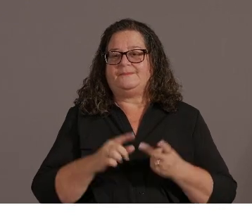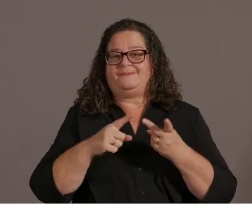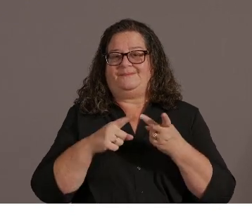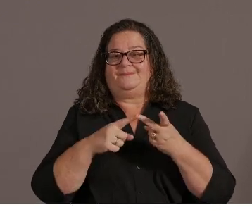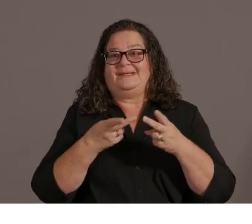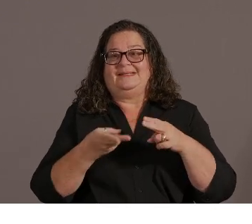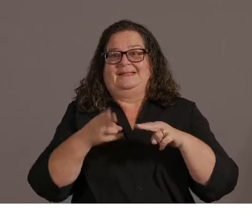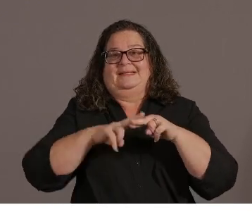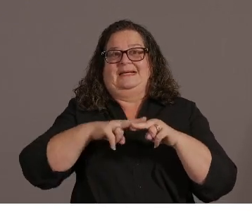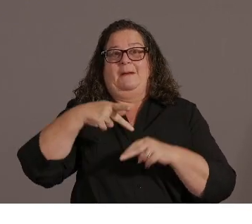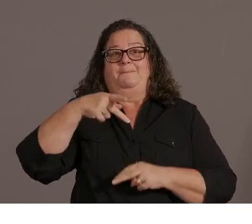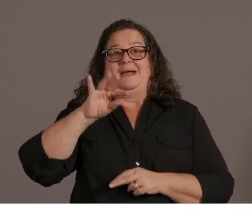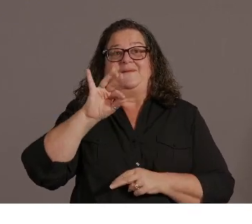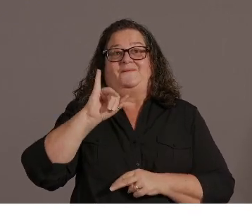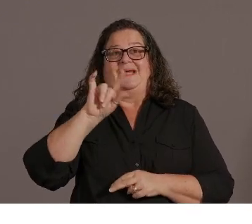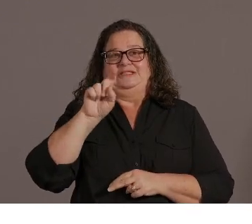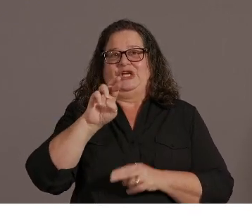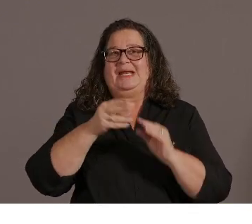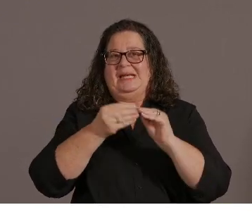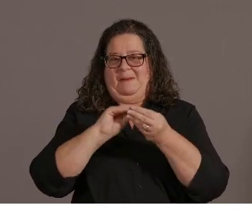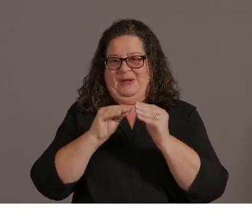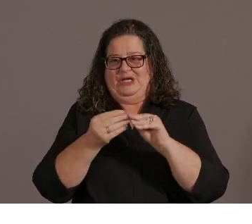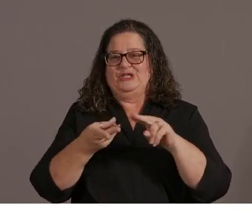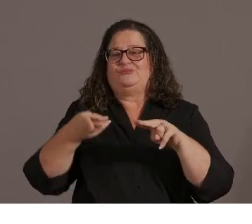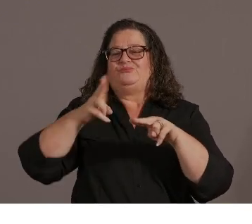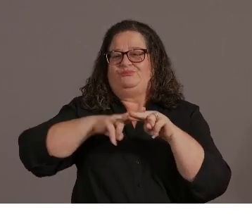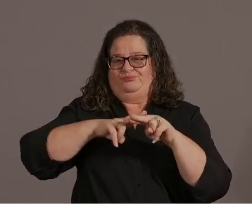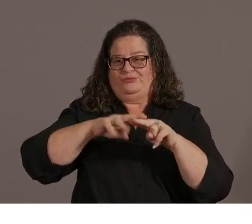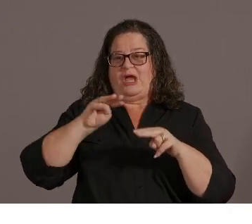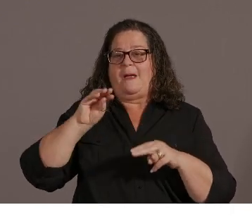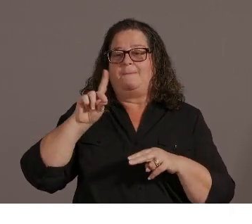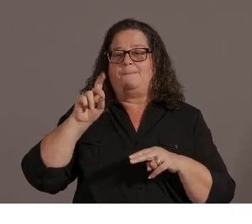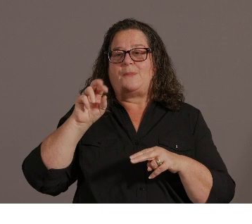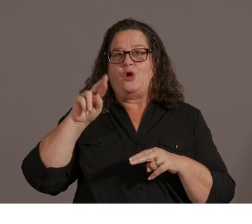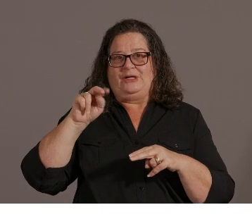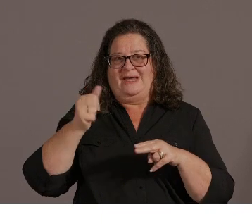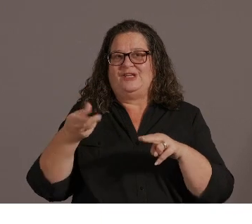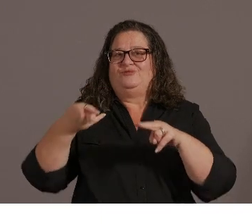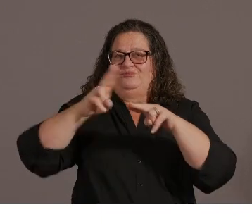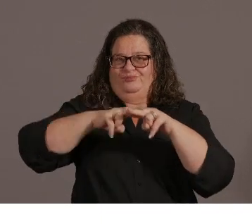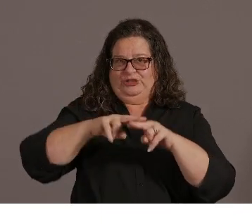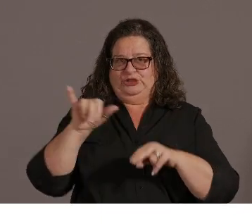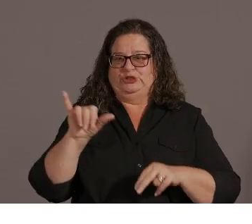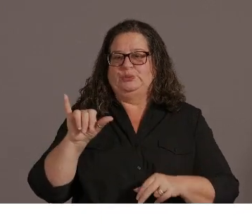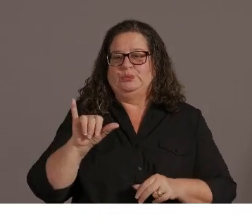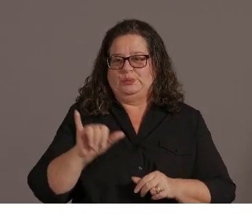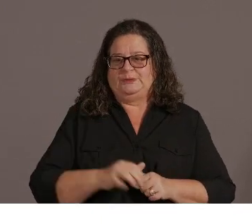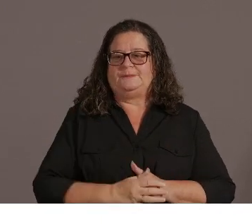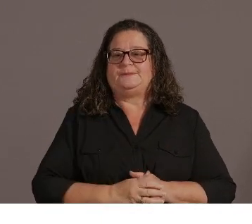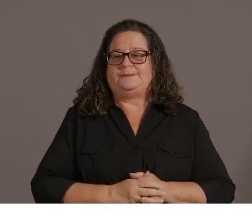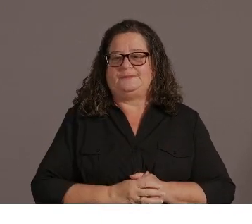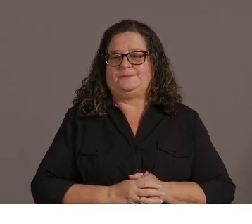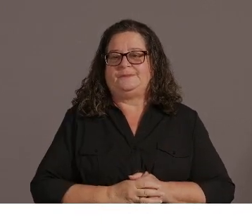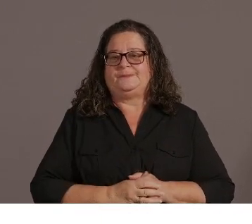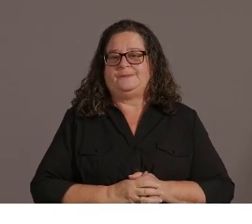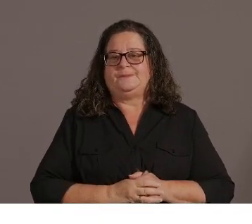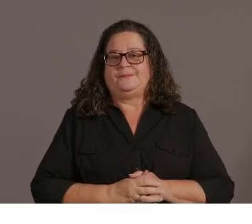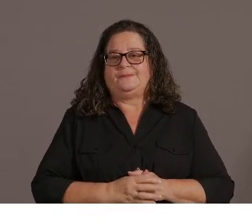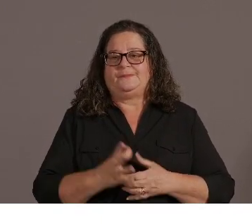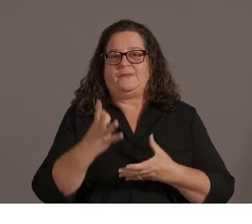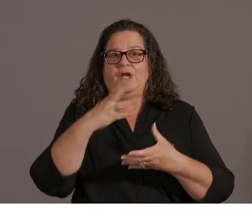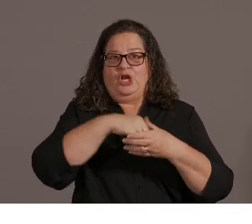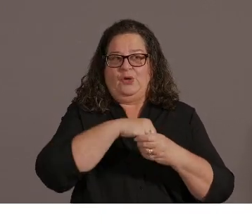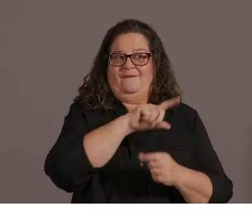of Pfizer and Moderna that we were getting. These numbers include both first and second doses,